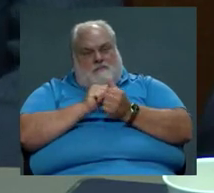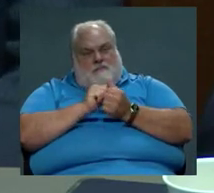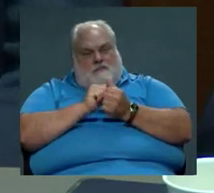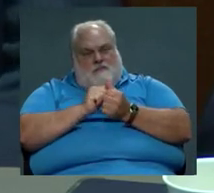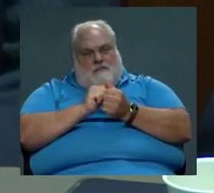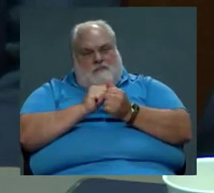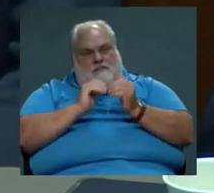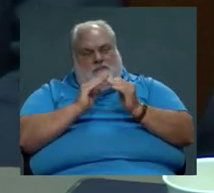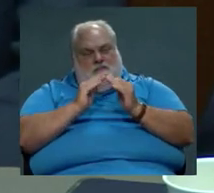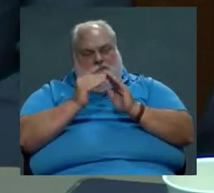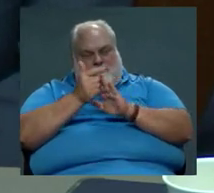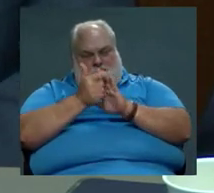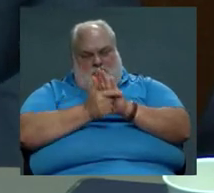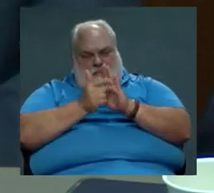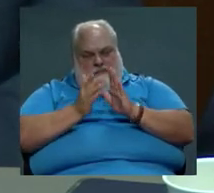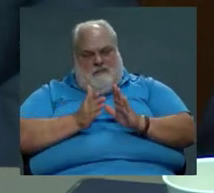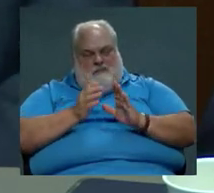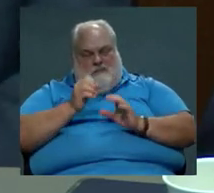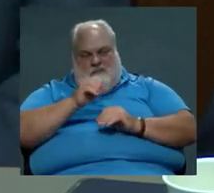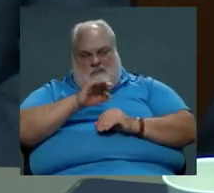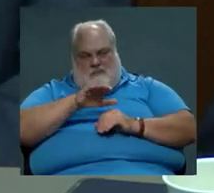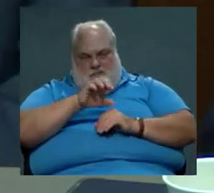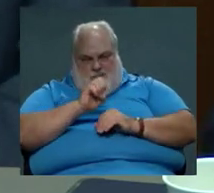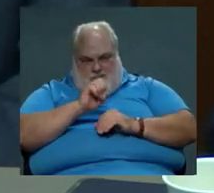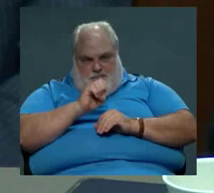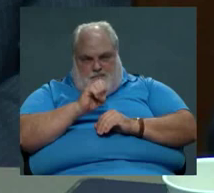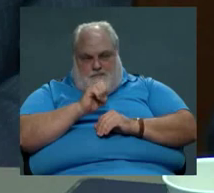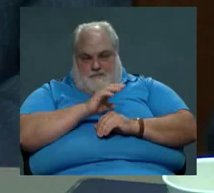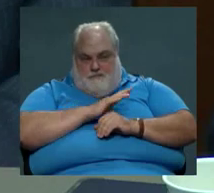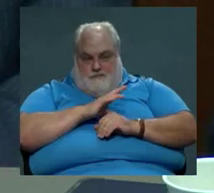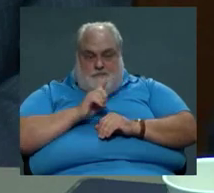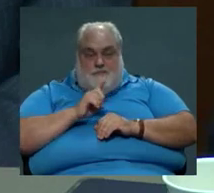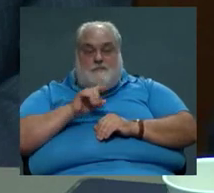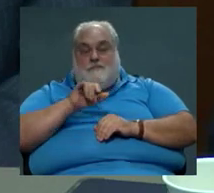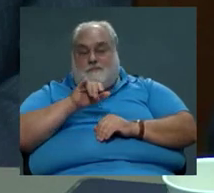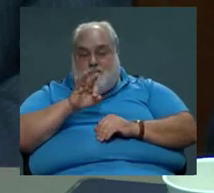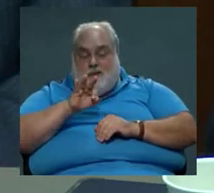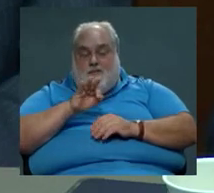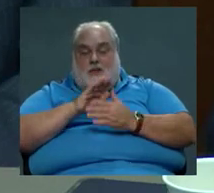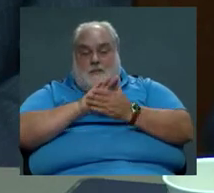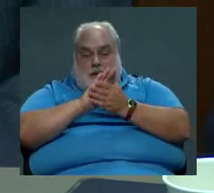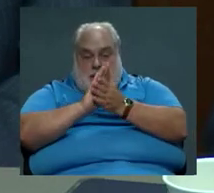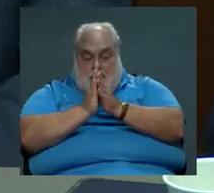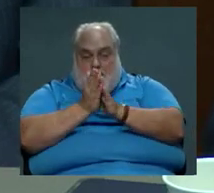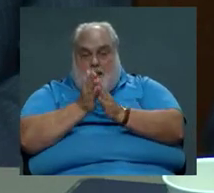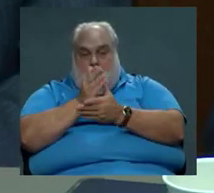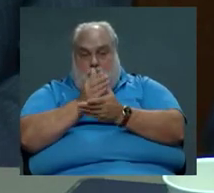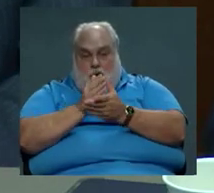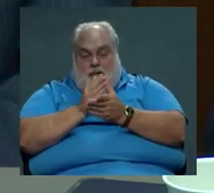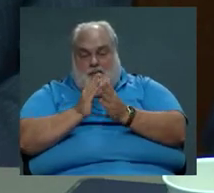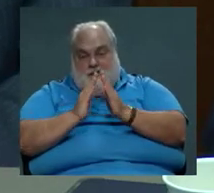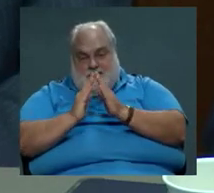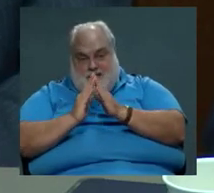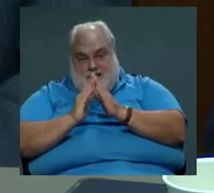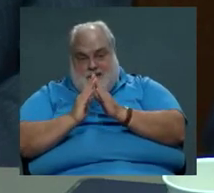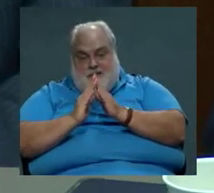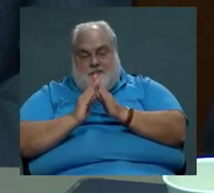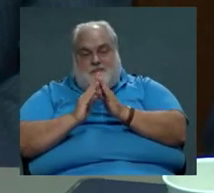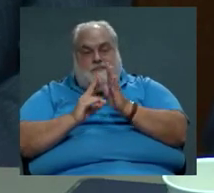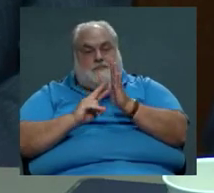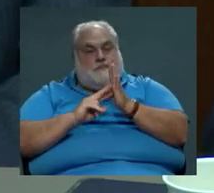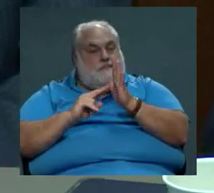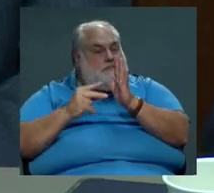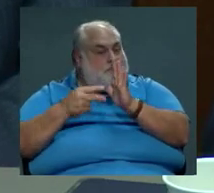and with the city attorney's office and their board, is should they become a component unit of the city, which that would